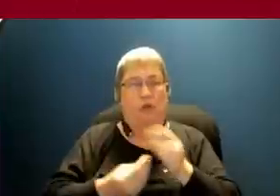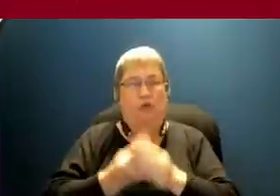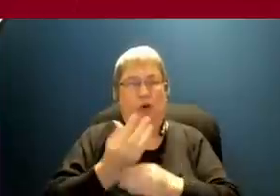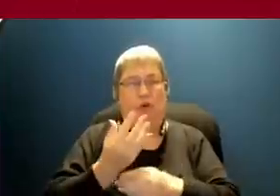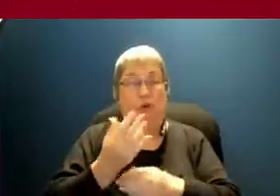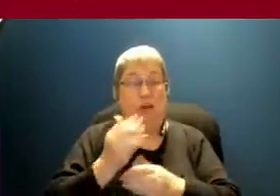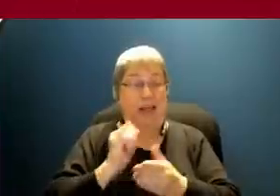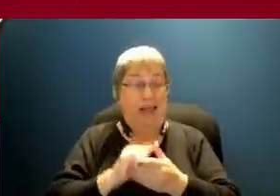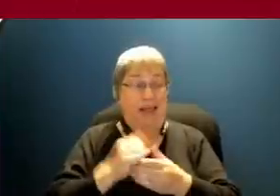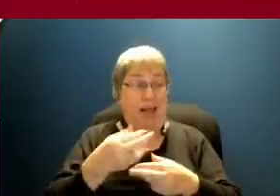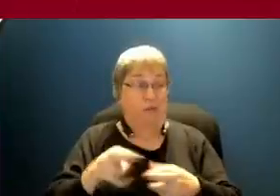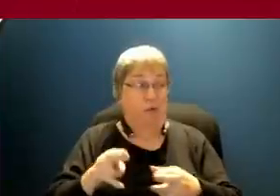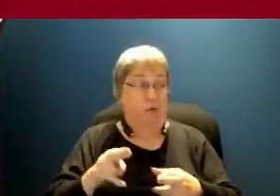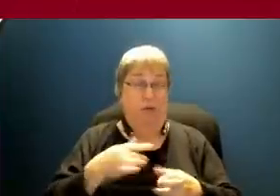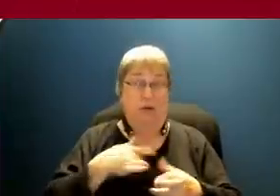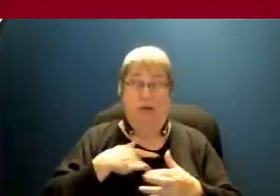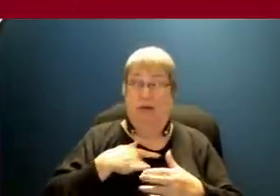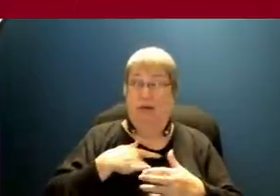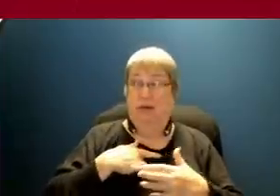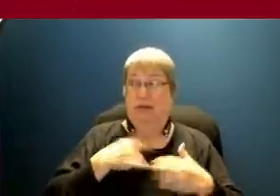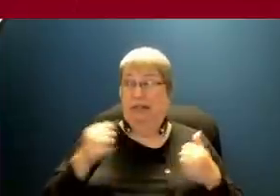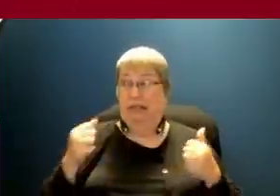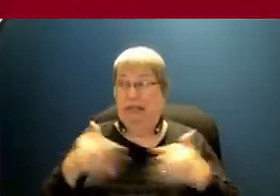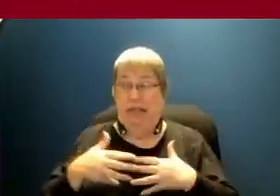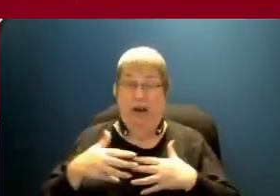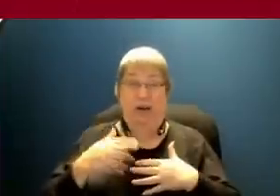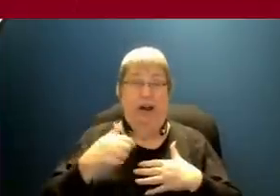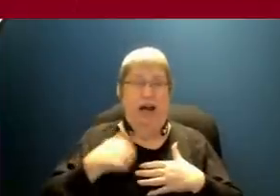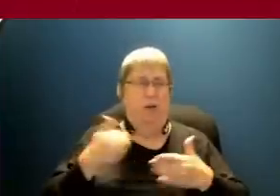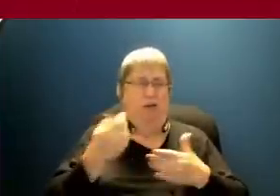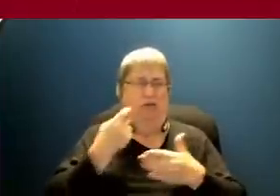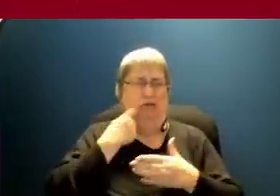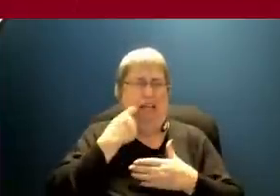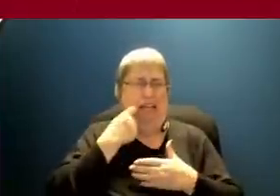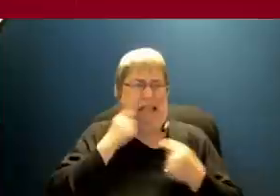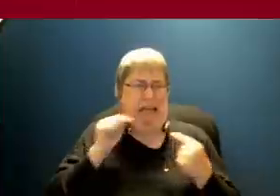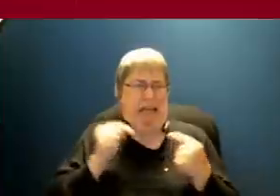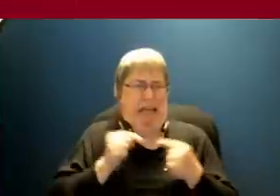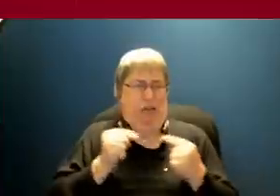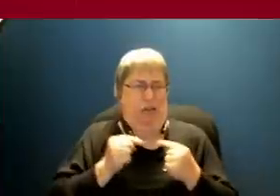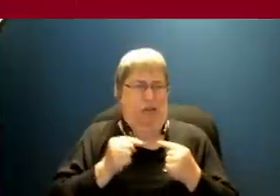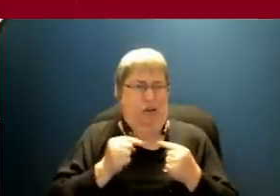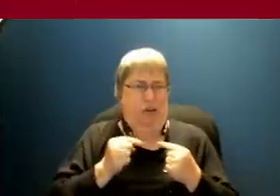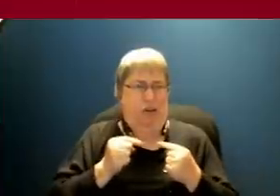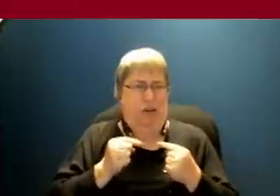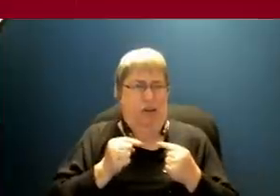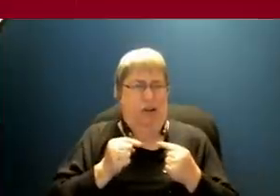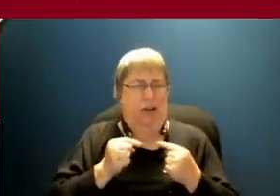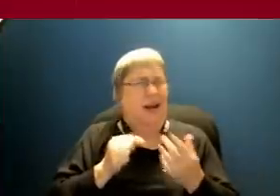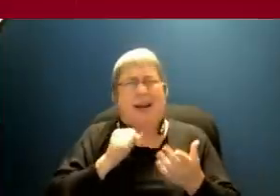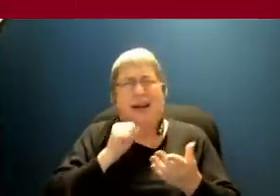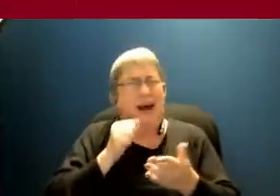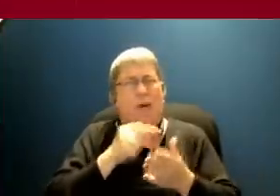very intimidating for a newly injured warfighter like myself. But not in the way you might think.